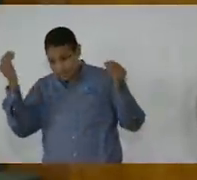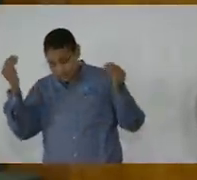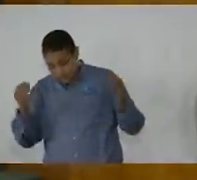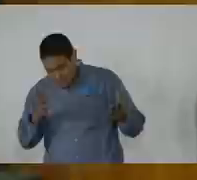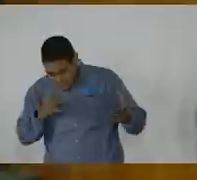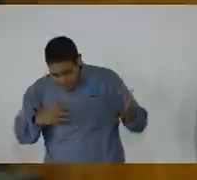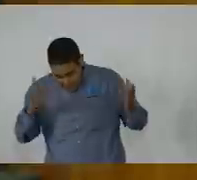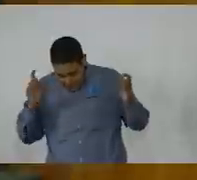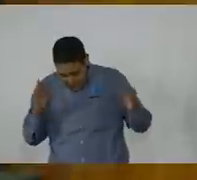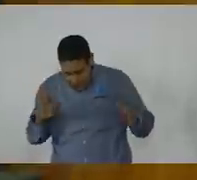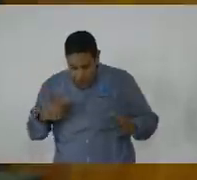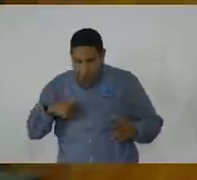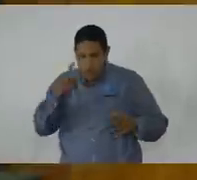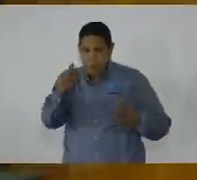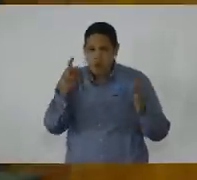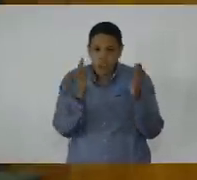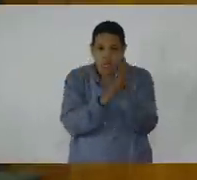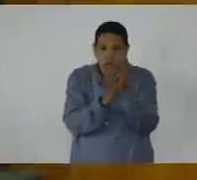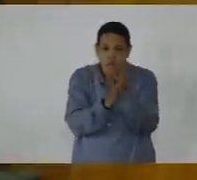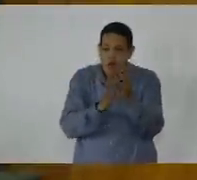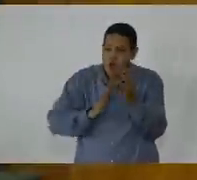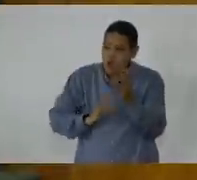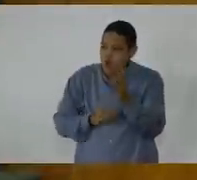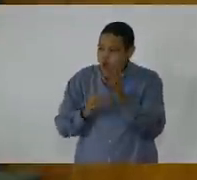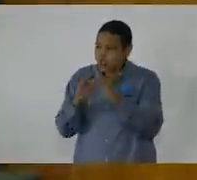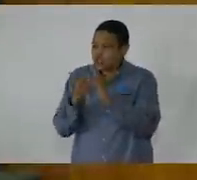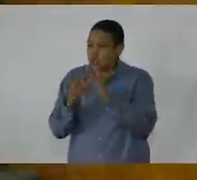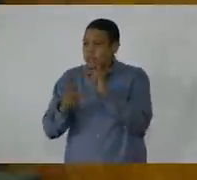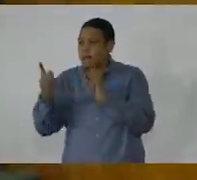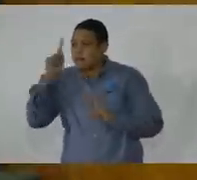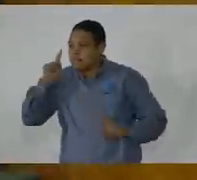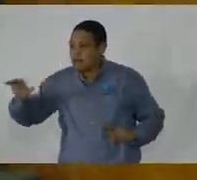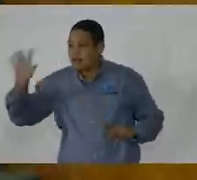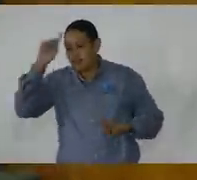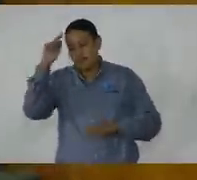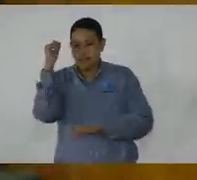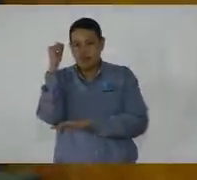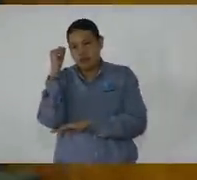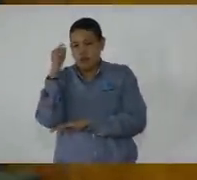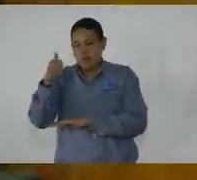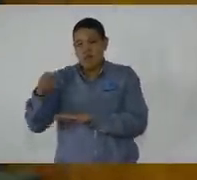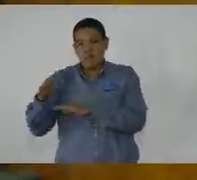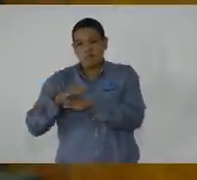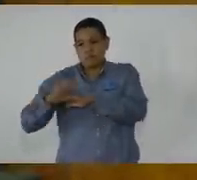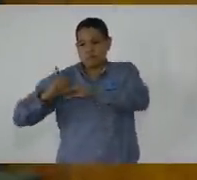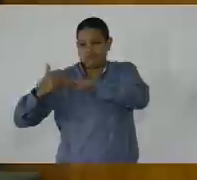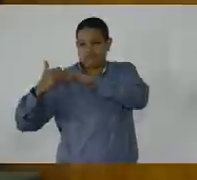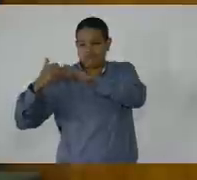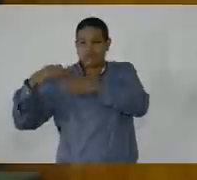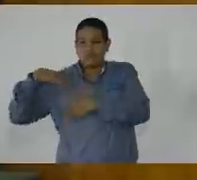Madam Speaker, we must applaud our Jamaicans for their indomitable entrepreneurial spirit.